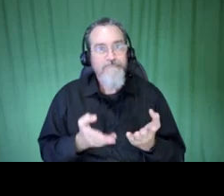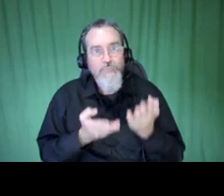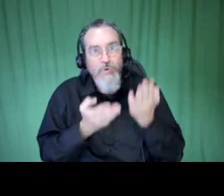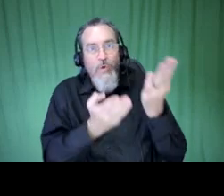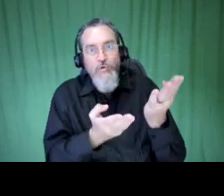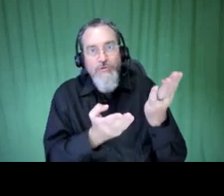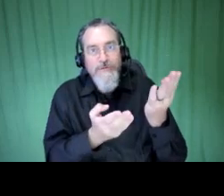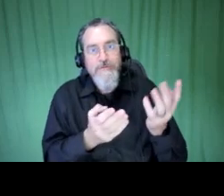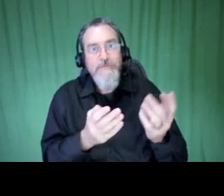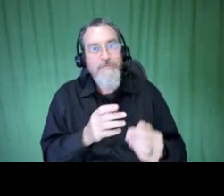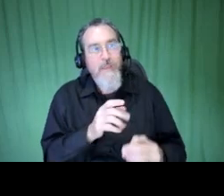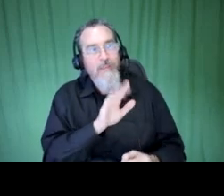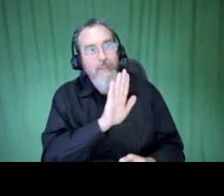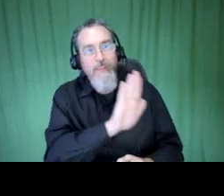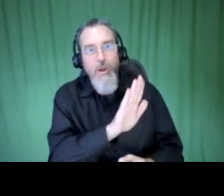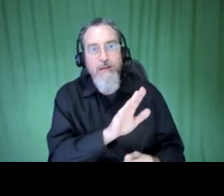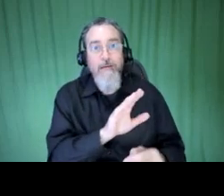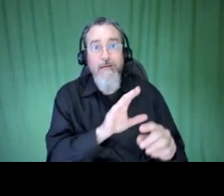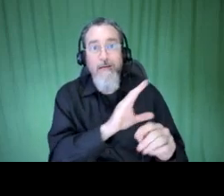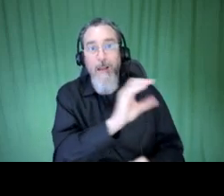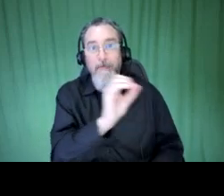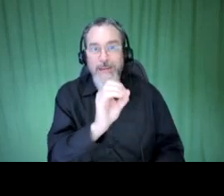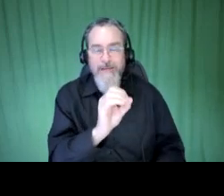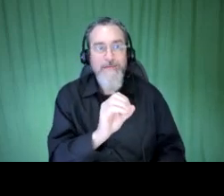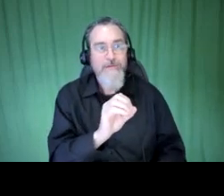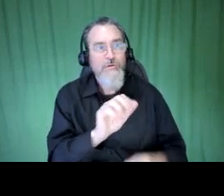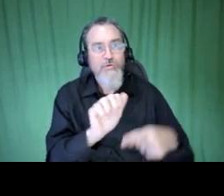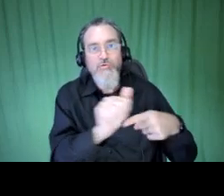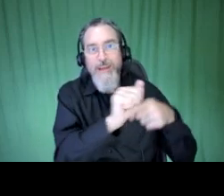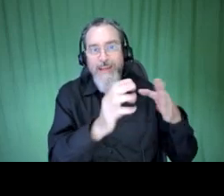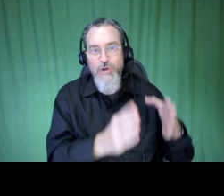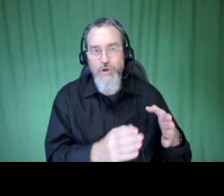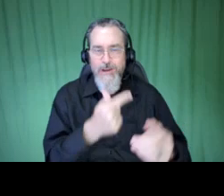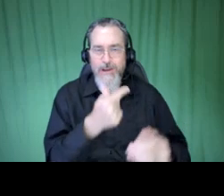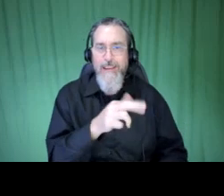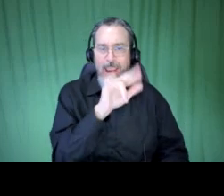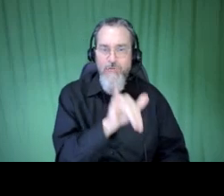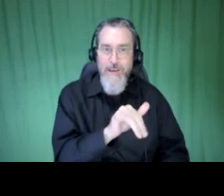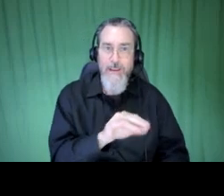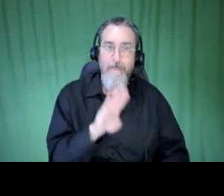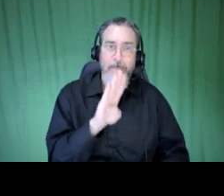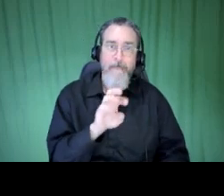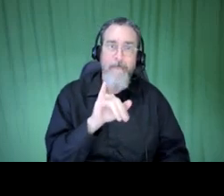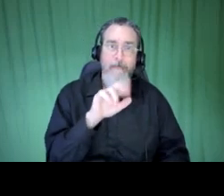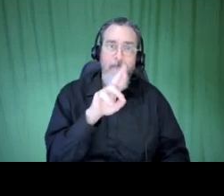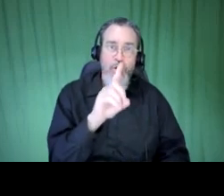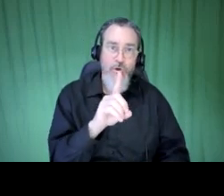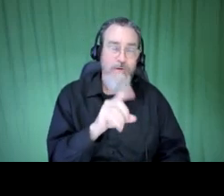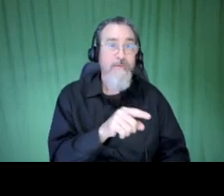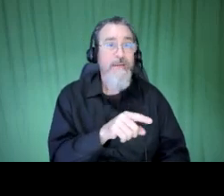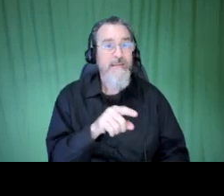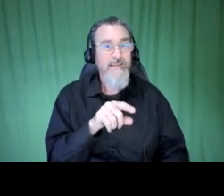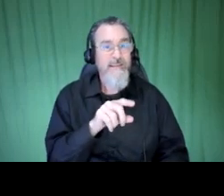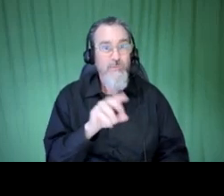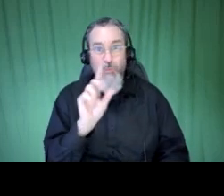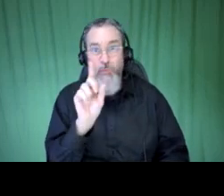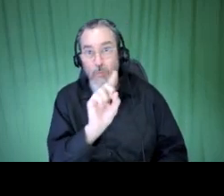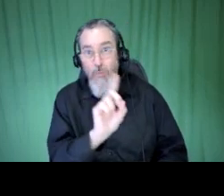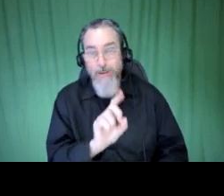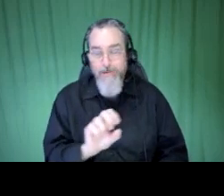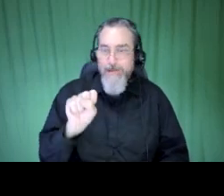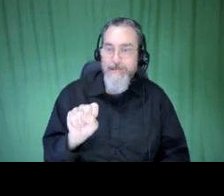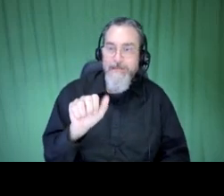preferred trainer, whose name is Gary Bird, who I believe is also on the call. And he is based in Saipan and has done training in the past for the